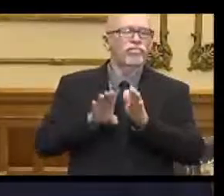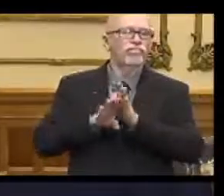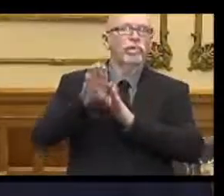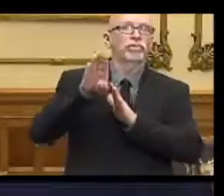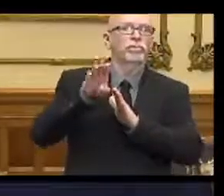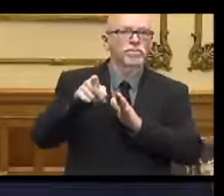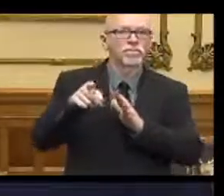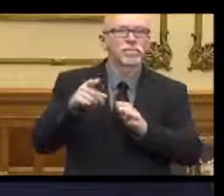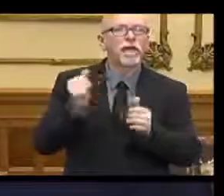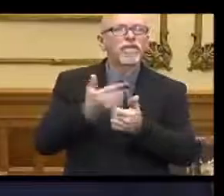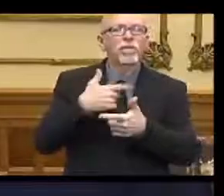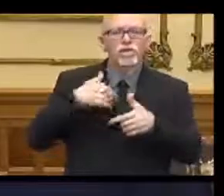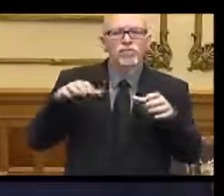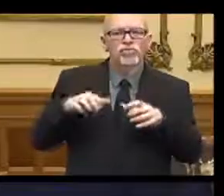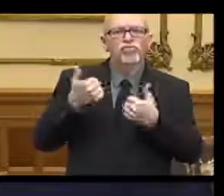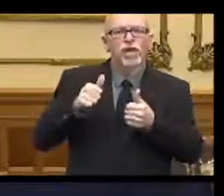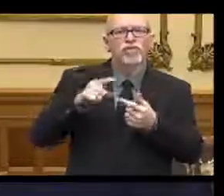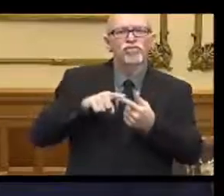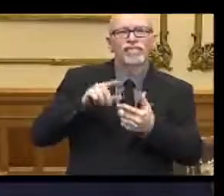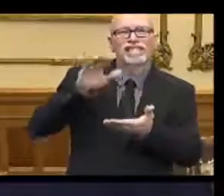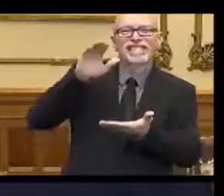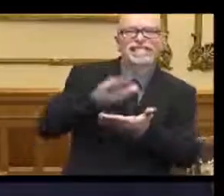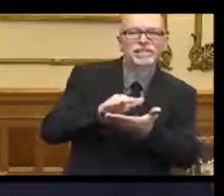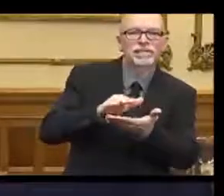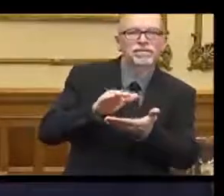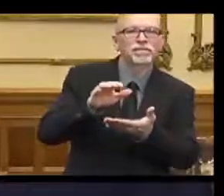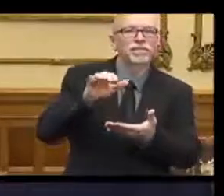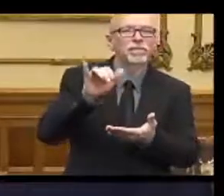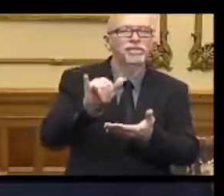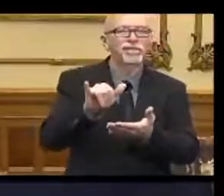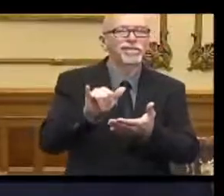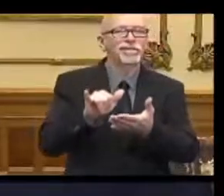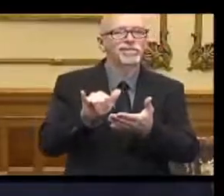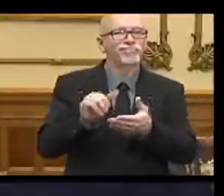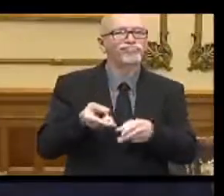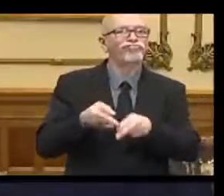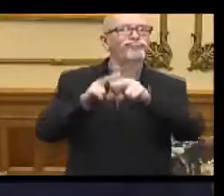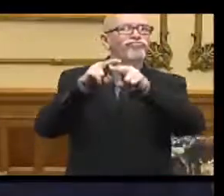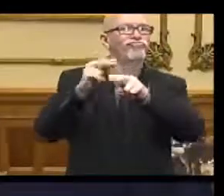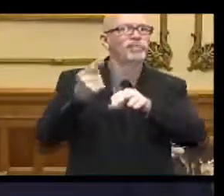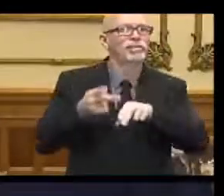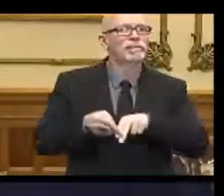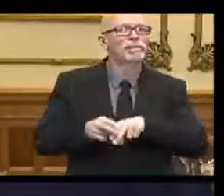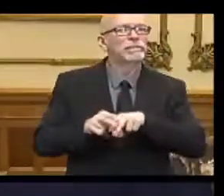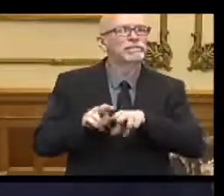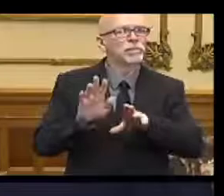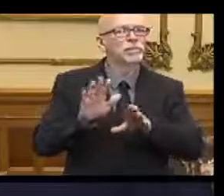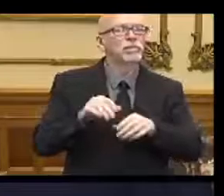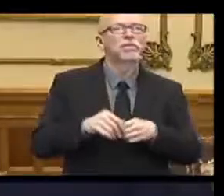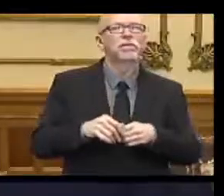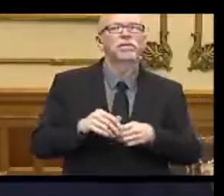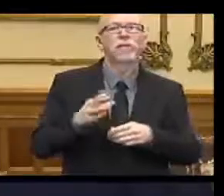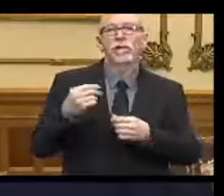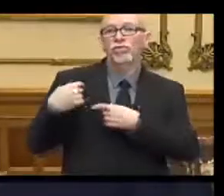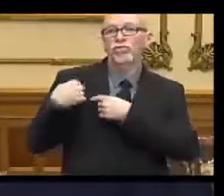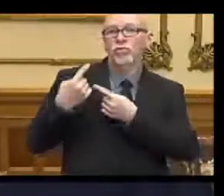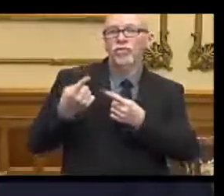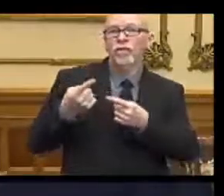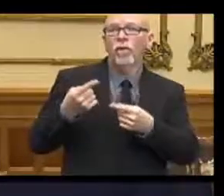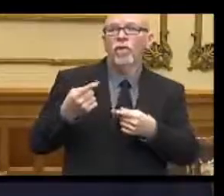been doing is designed to try to mitigate that surge. And to date, I'm